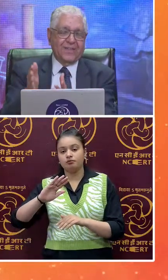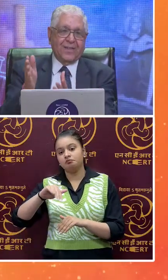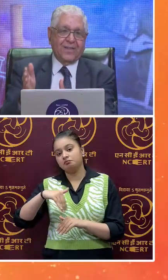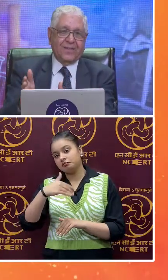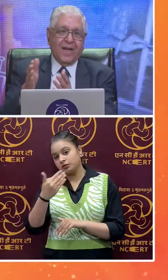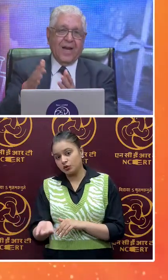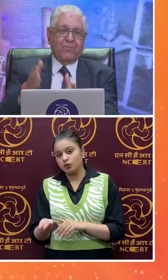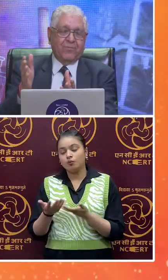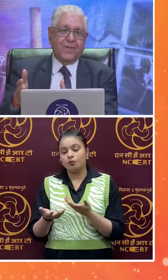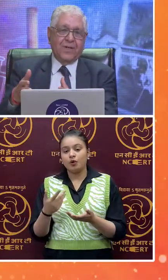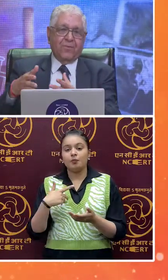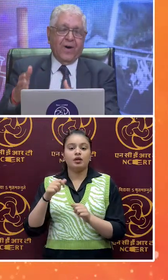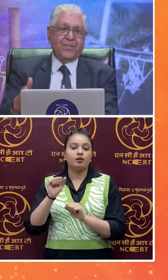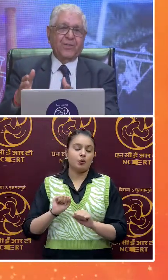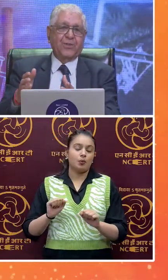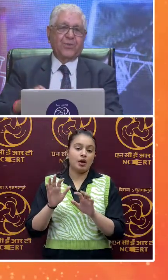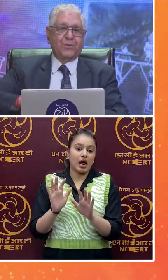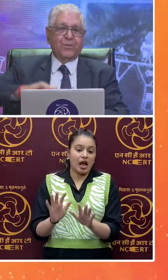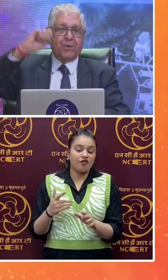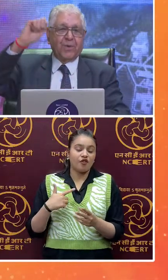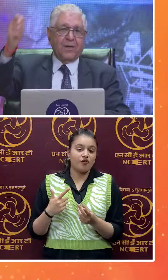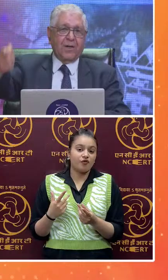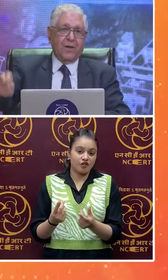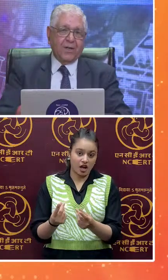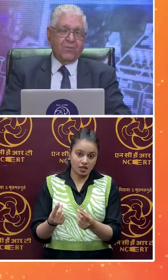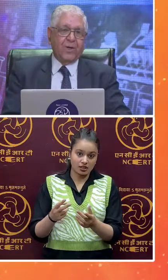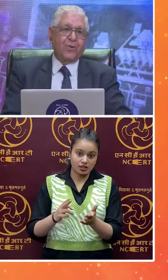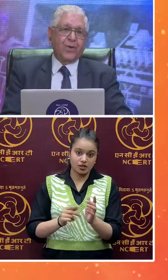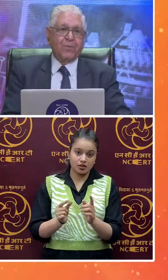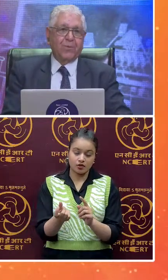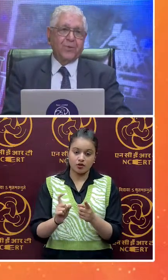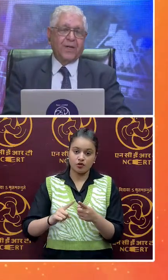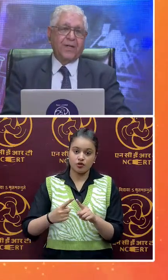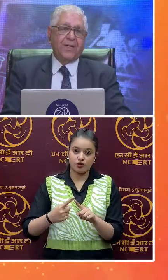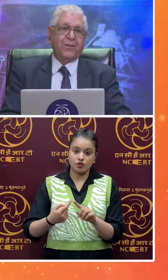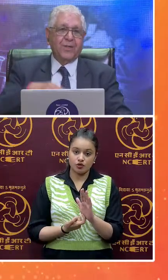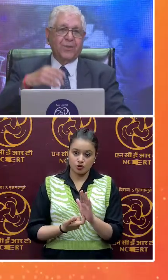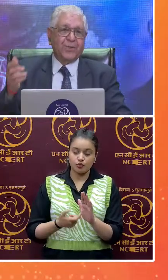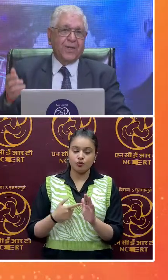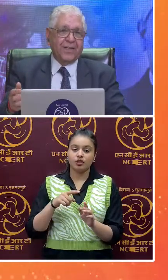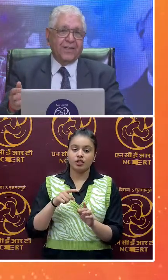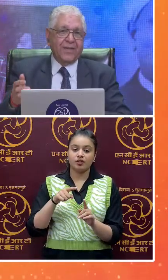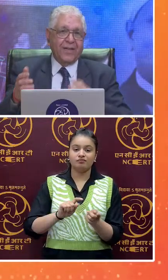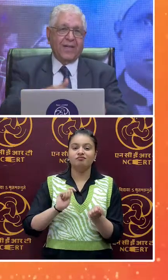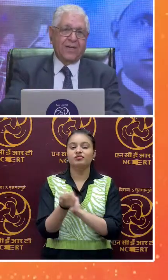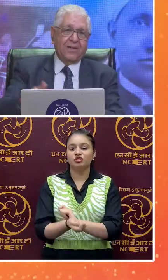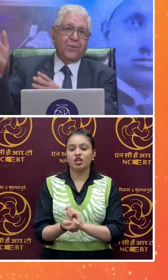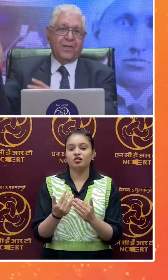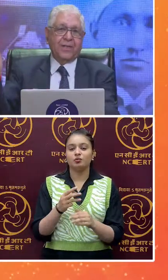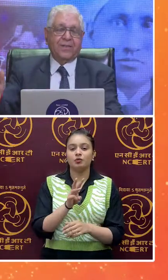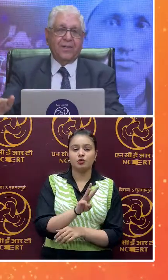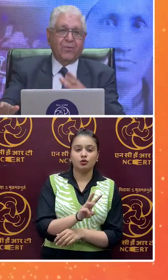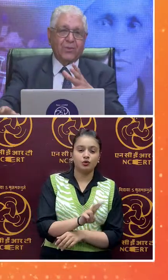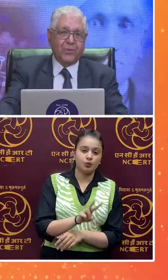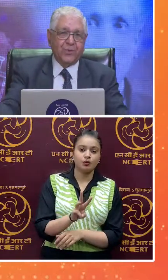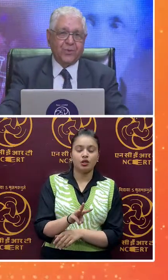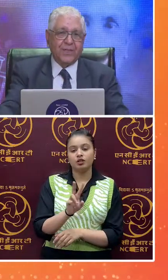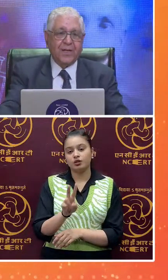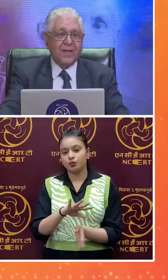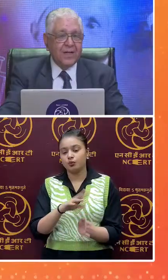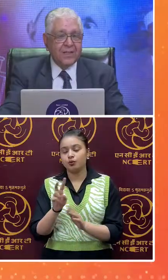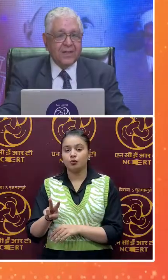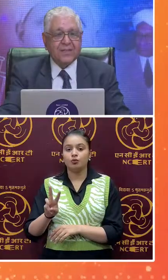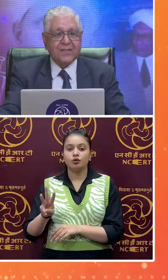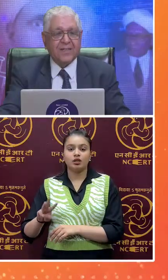to have fast neutrons which would convert thorium 232 into 233, and that 233 was to be used